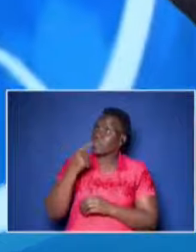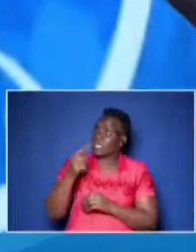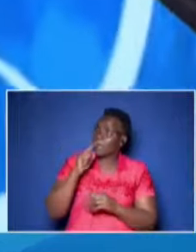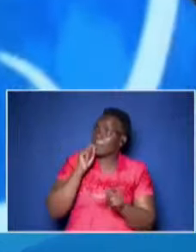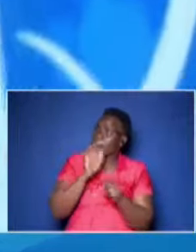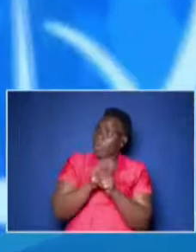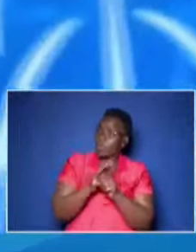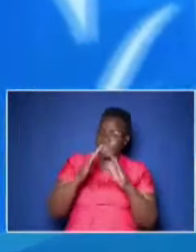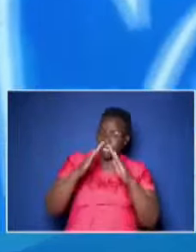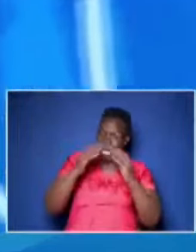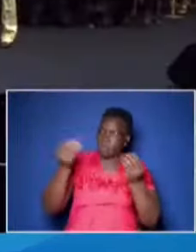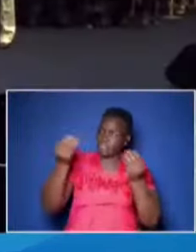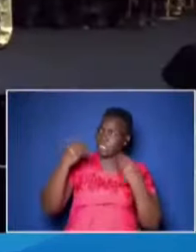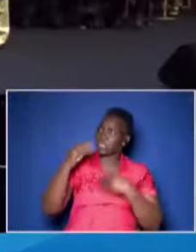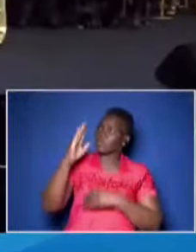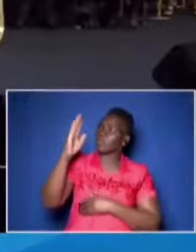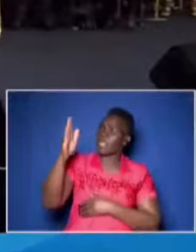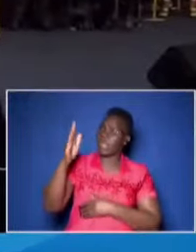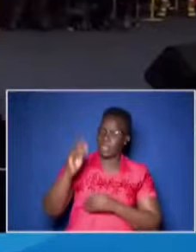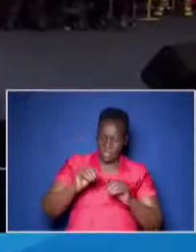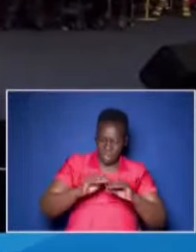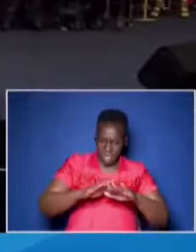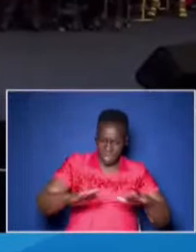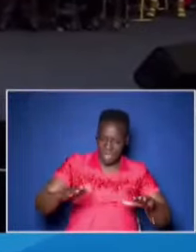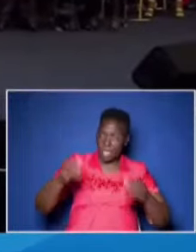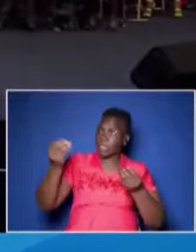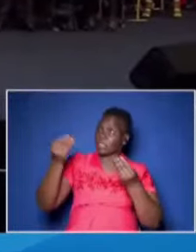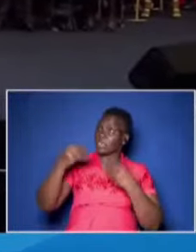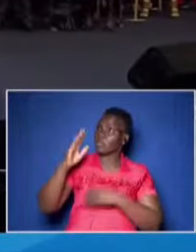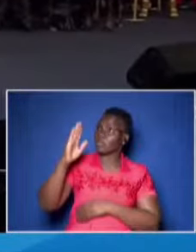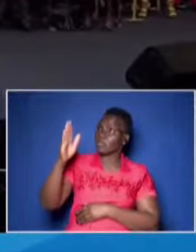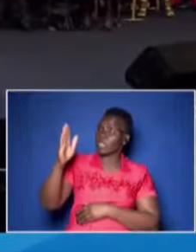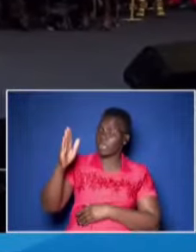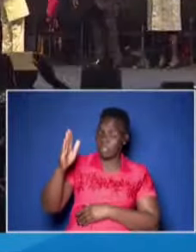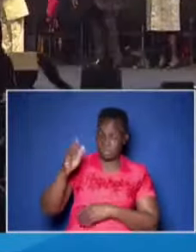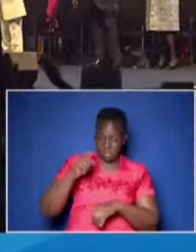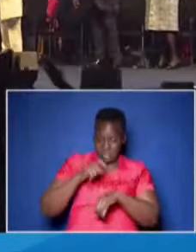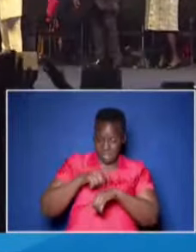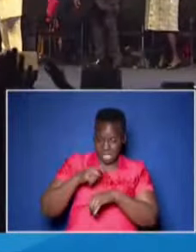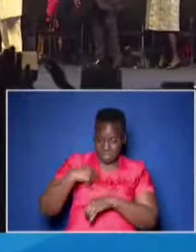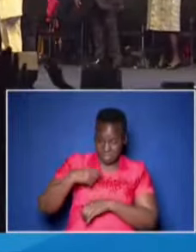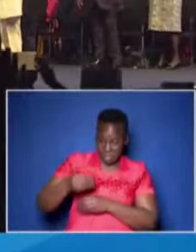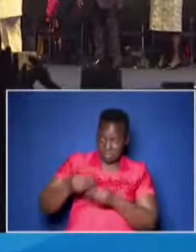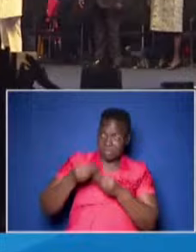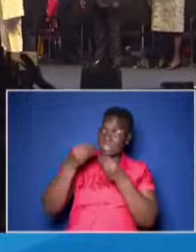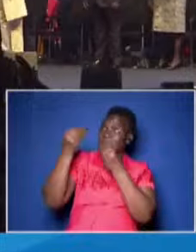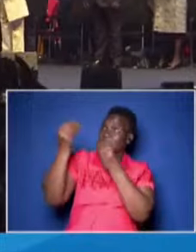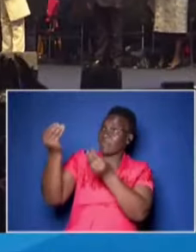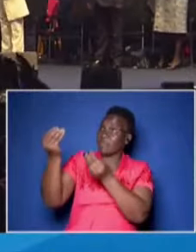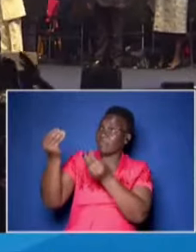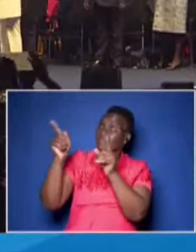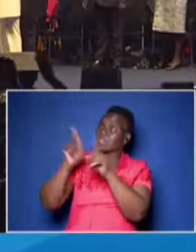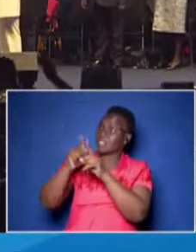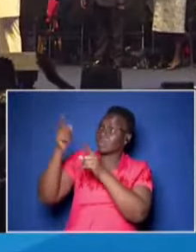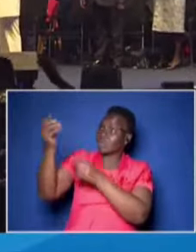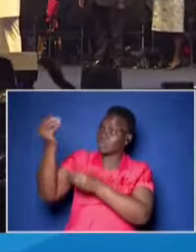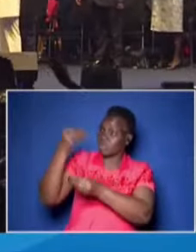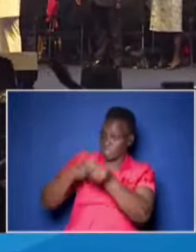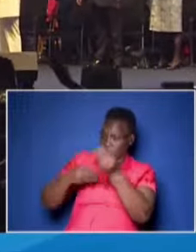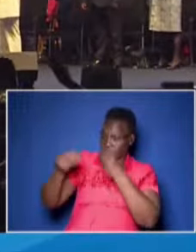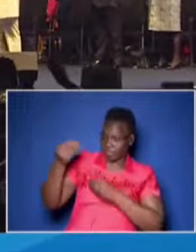houses you give me land if I give if I SED here's my